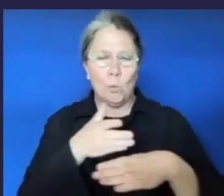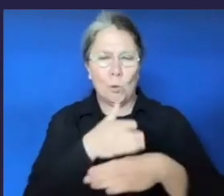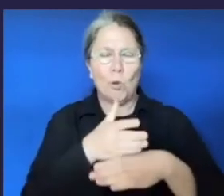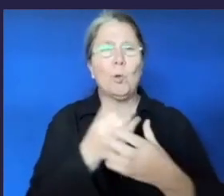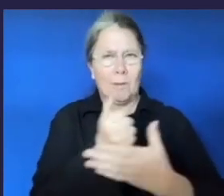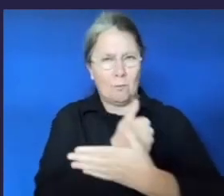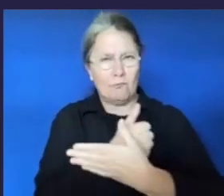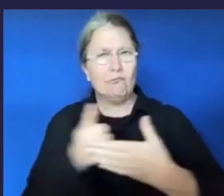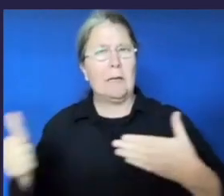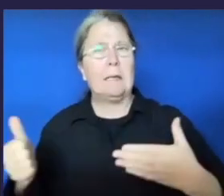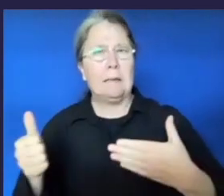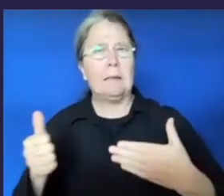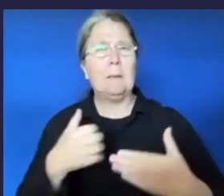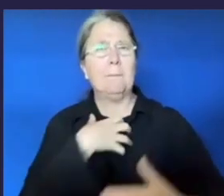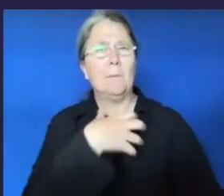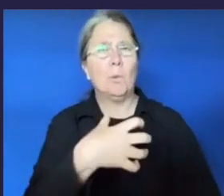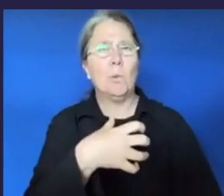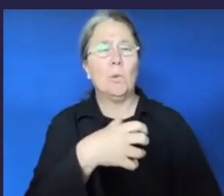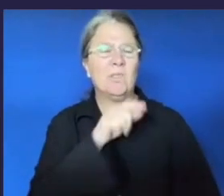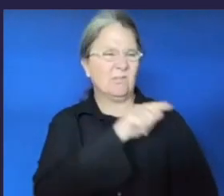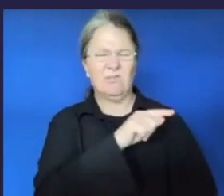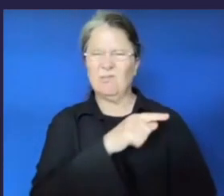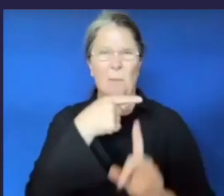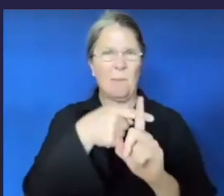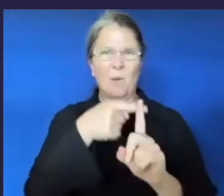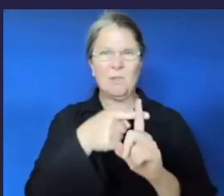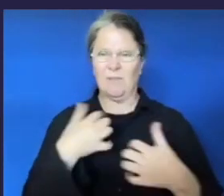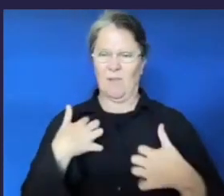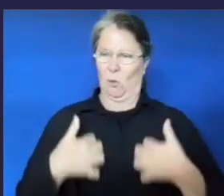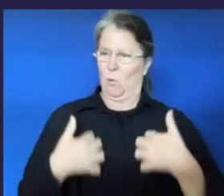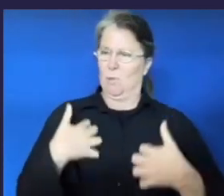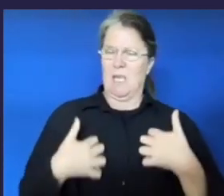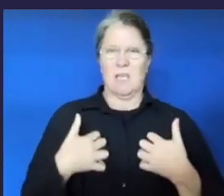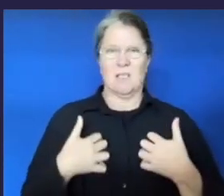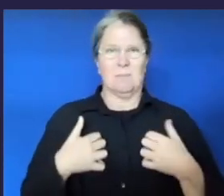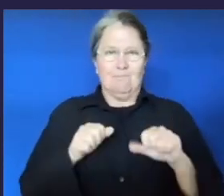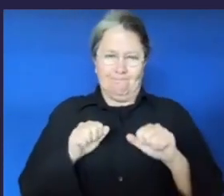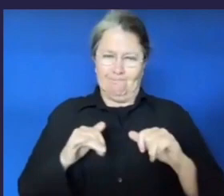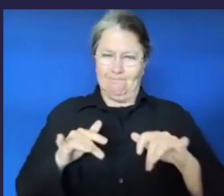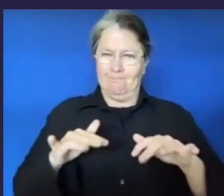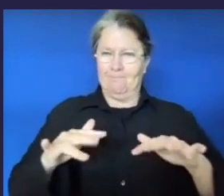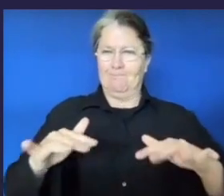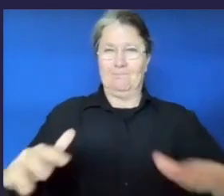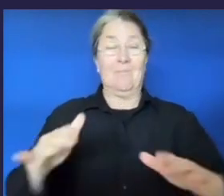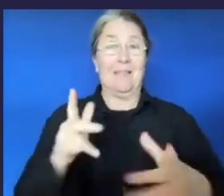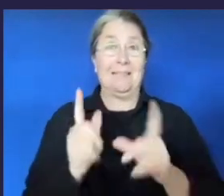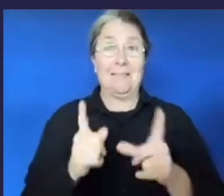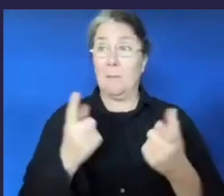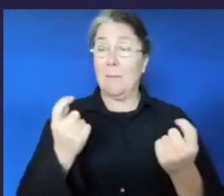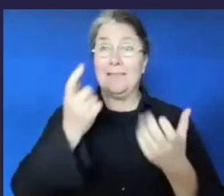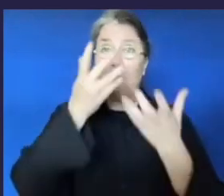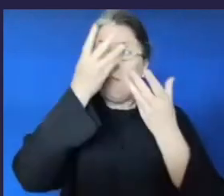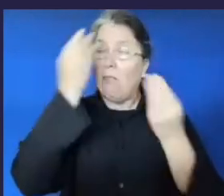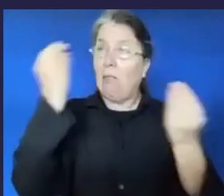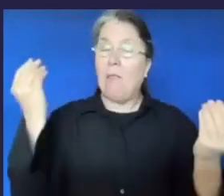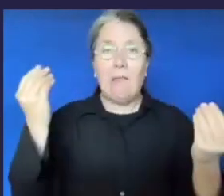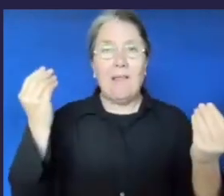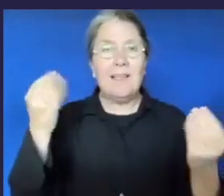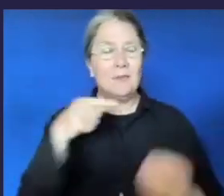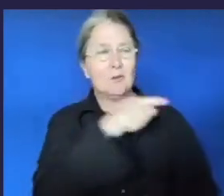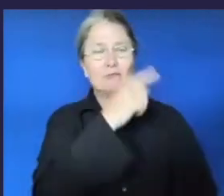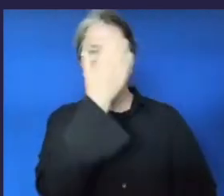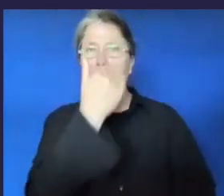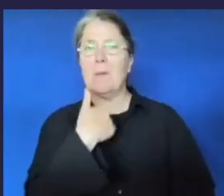brings that kind of that positivity and that enthusiasm, which sometimes it's easy to forget to bring to work with you. Rach